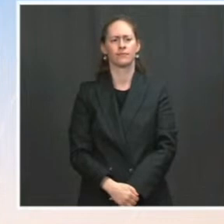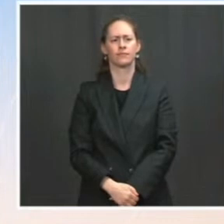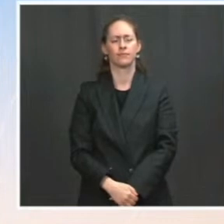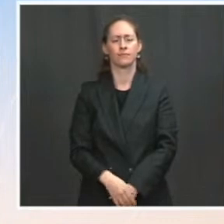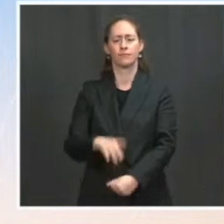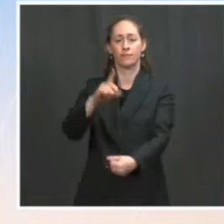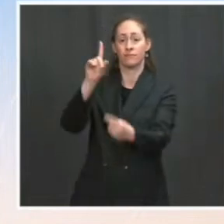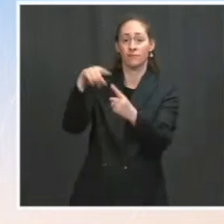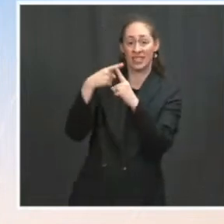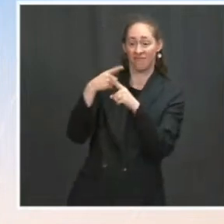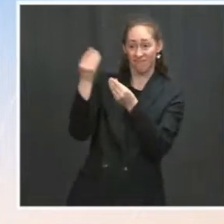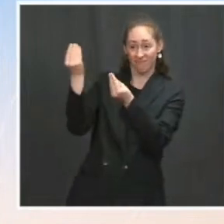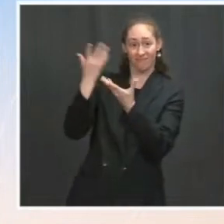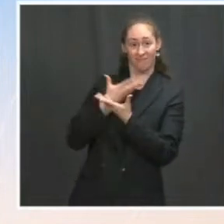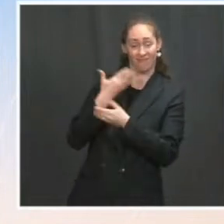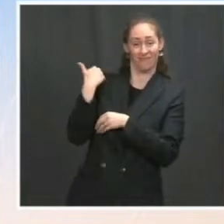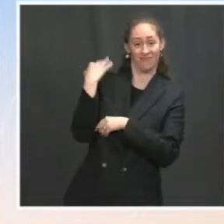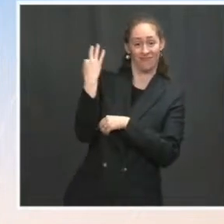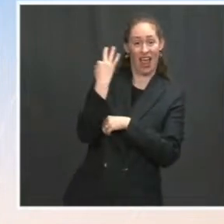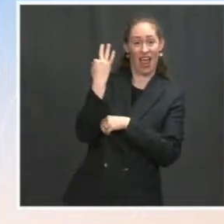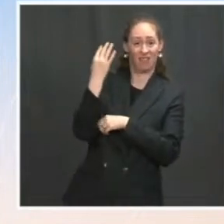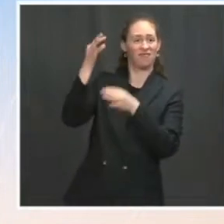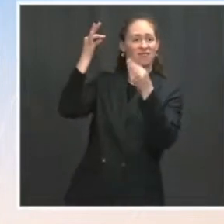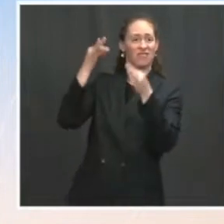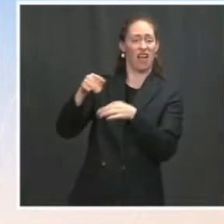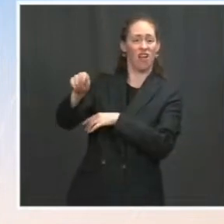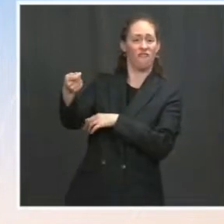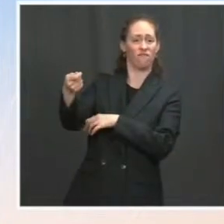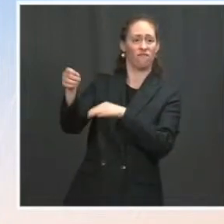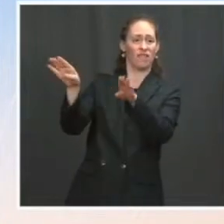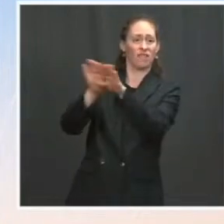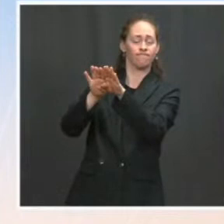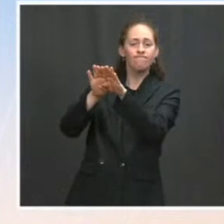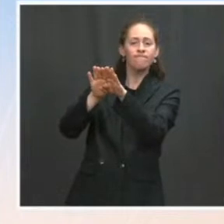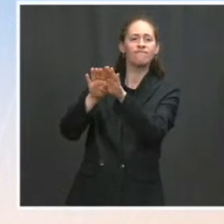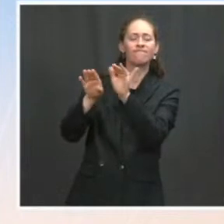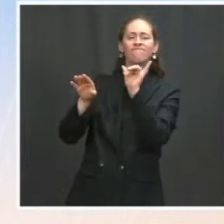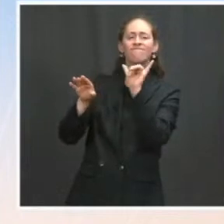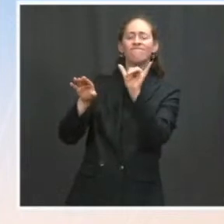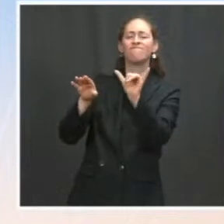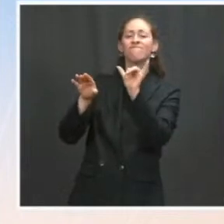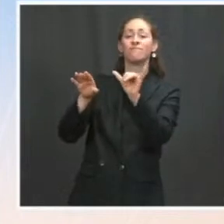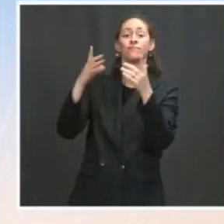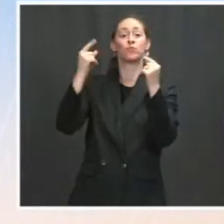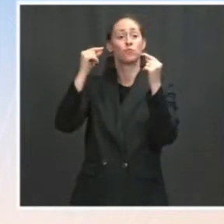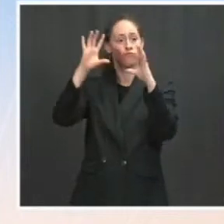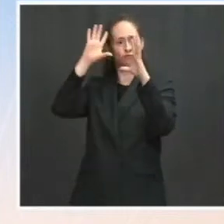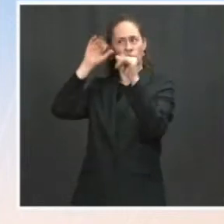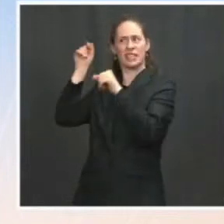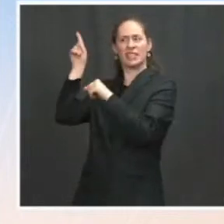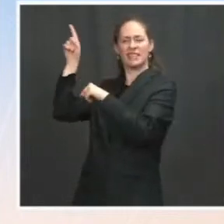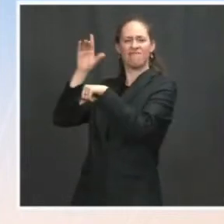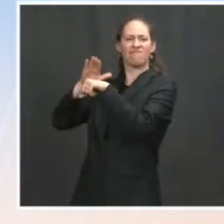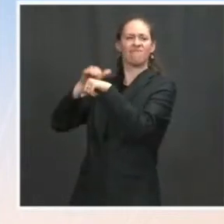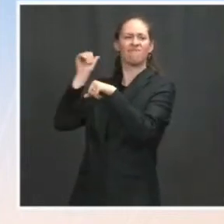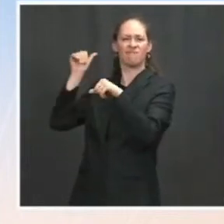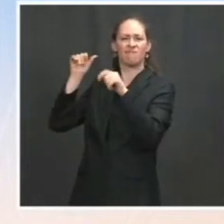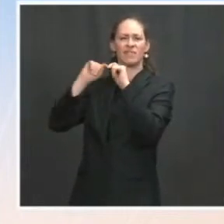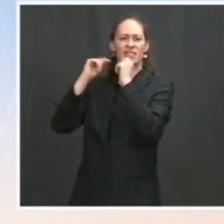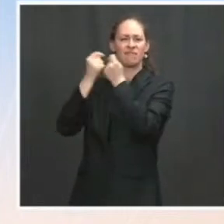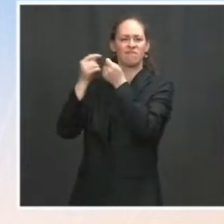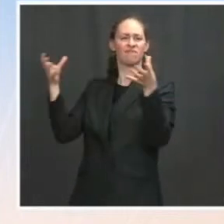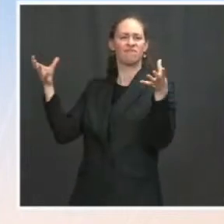that included the Department of Energy, which is the lead agency for incident response in this case, the Department of Homeland